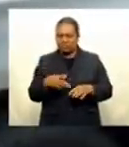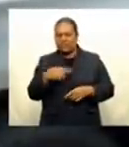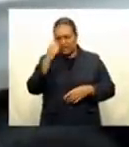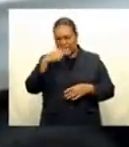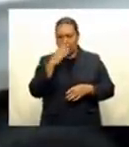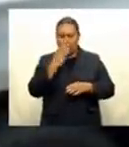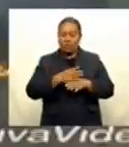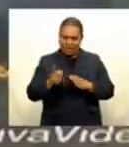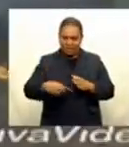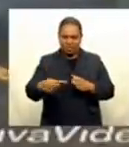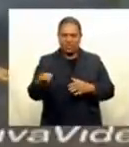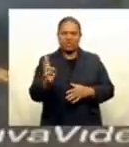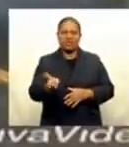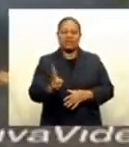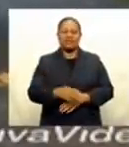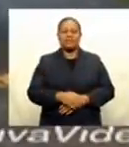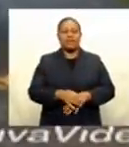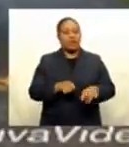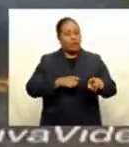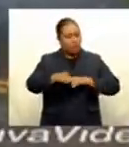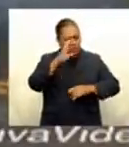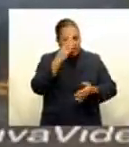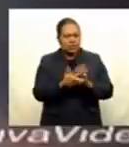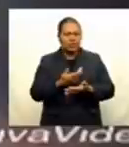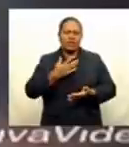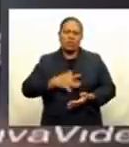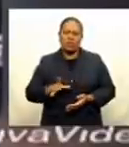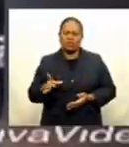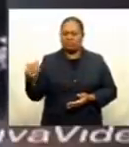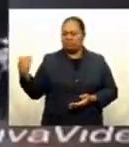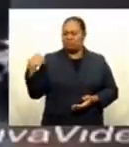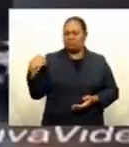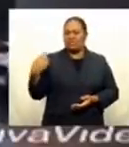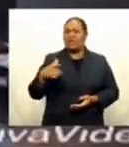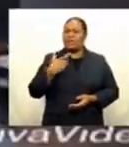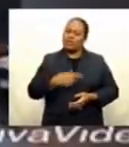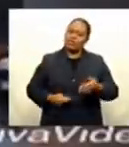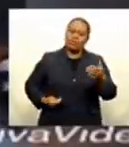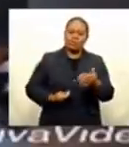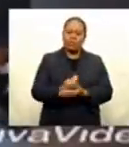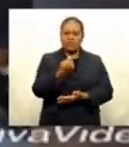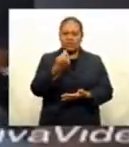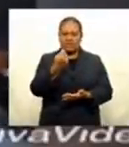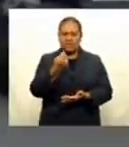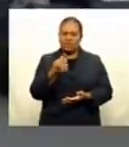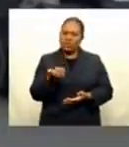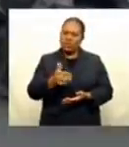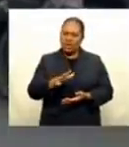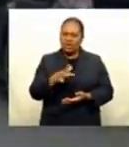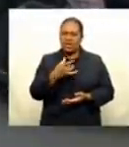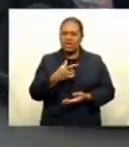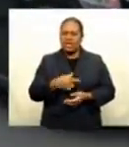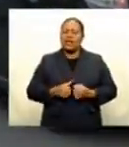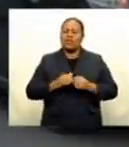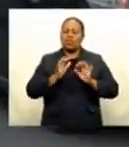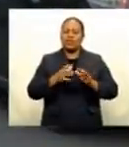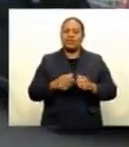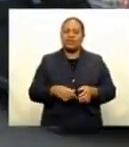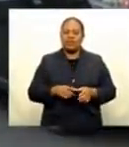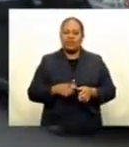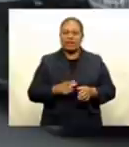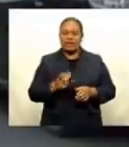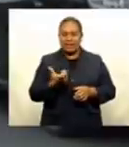Erwin Prasad says several students have also been impacted as they had paid deposits and are waiting for the lessons to begin. At the